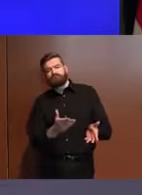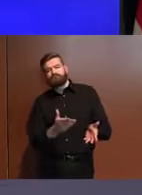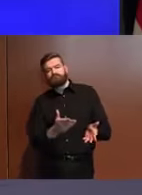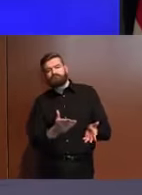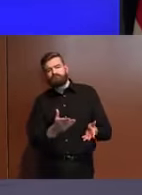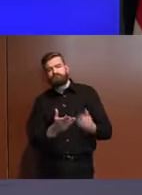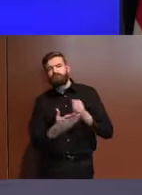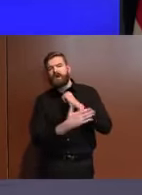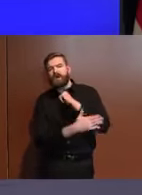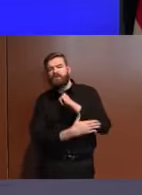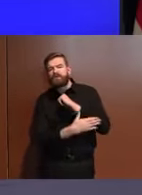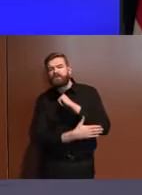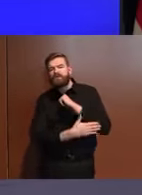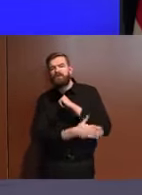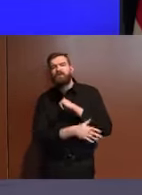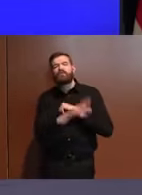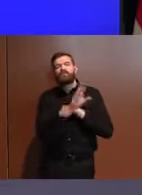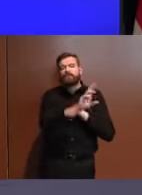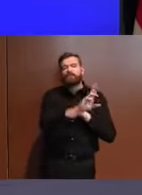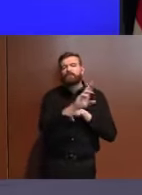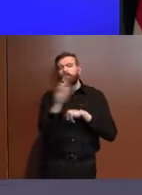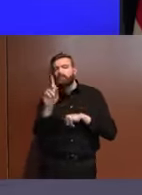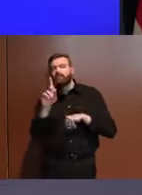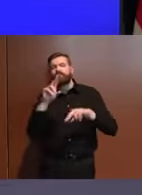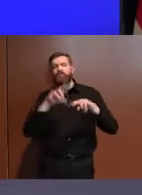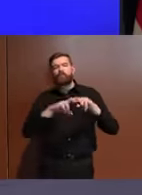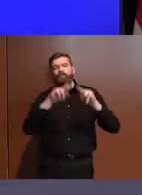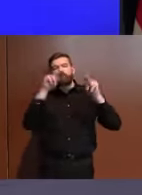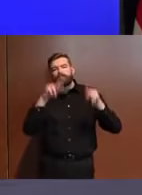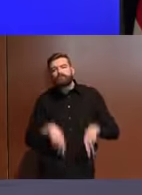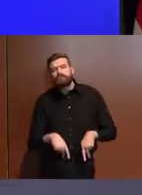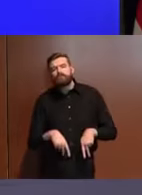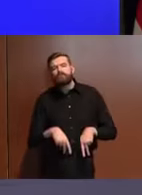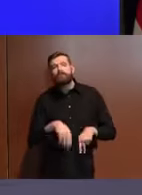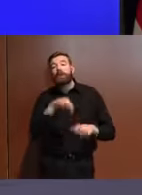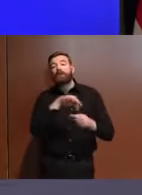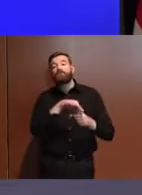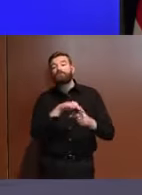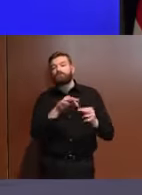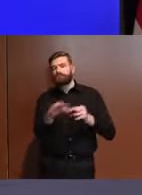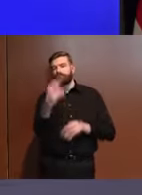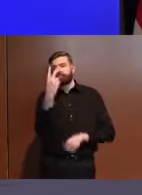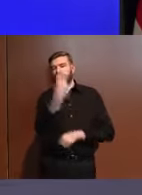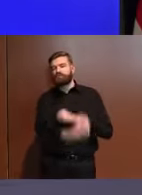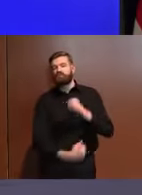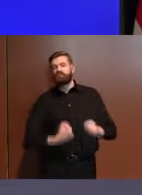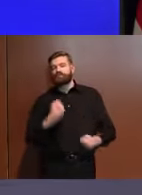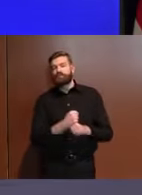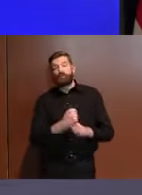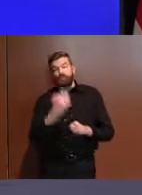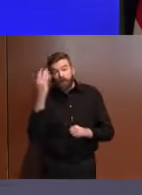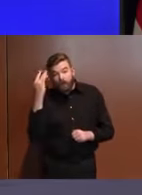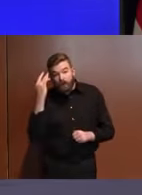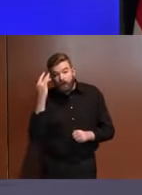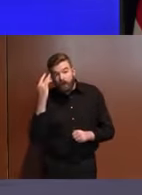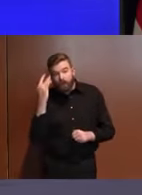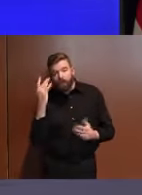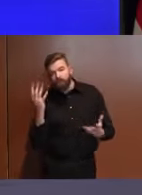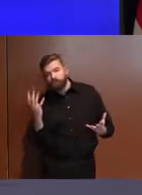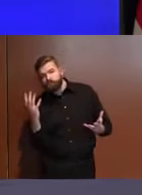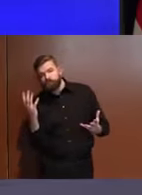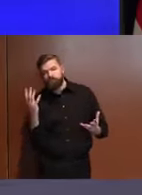delay the county committee elections by an entire year. The sort of logic behind that was kind